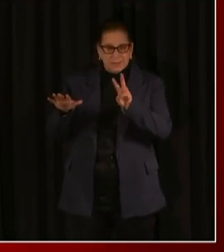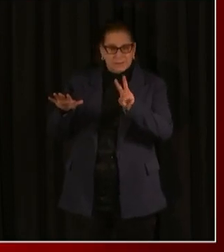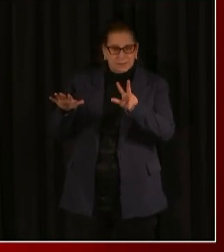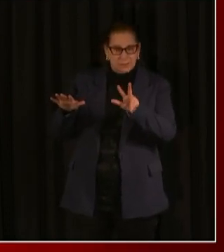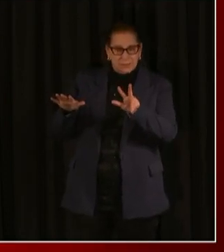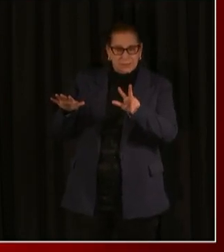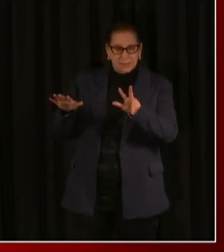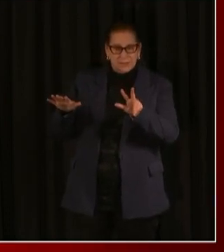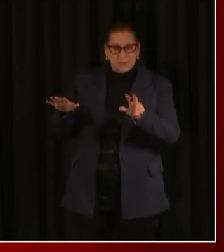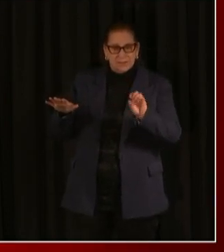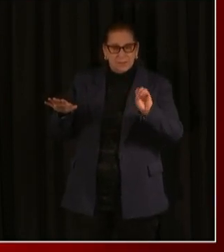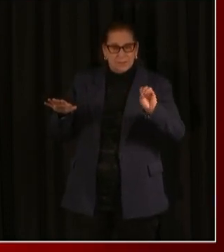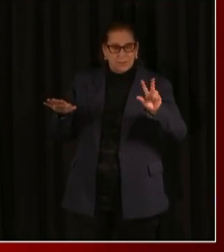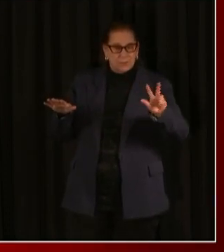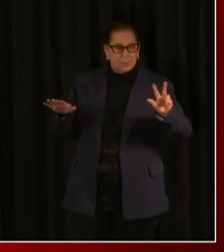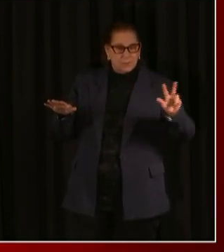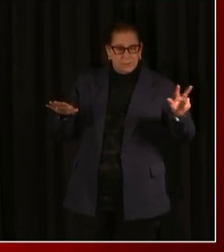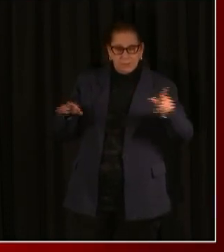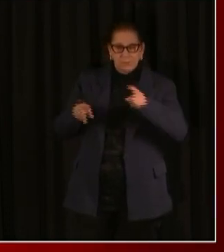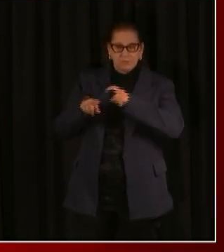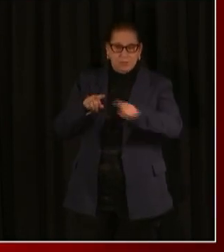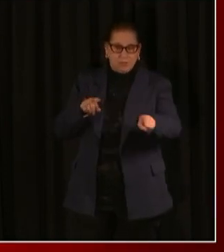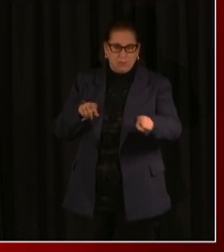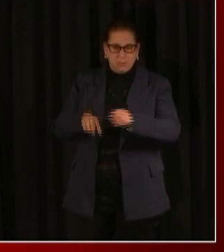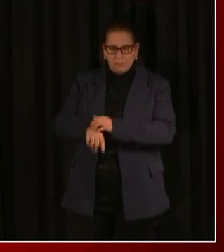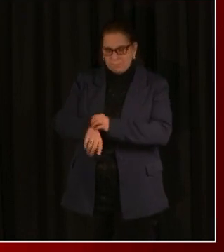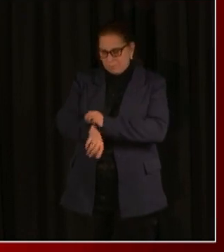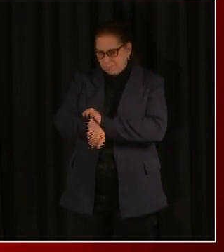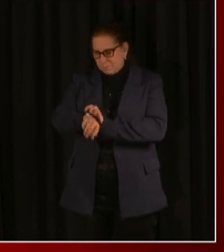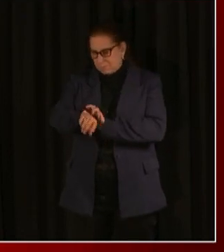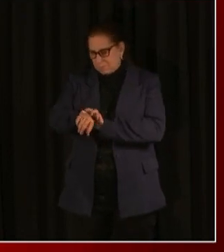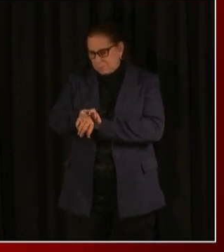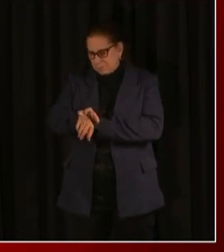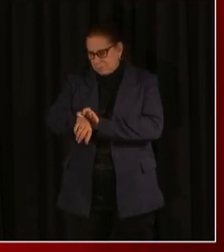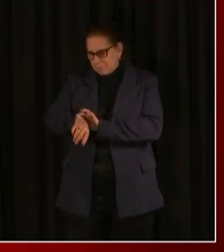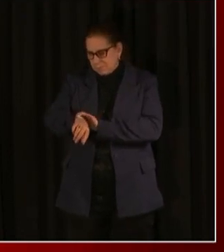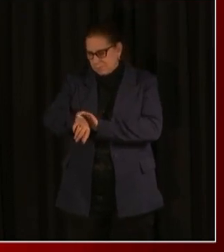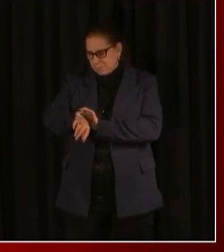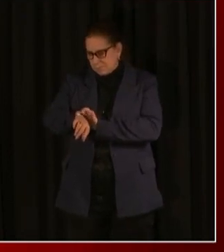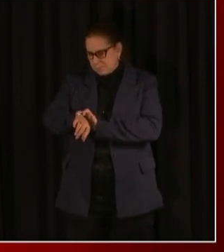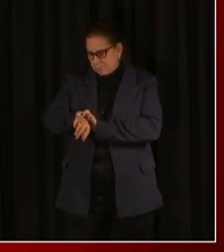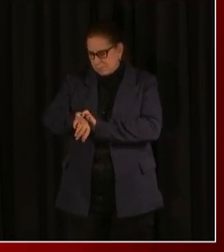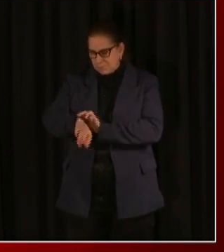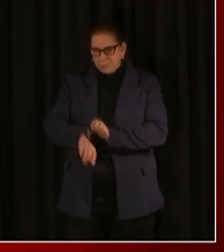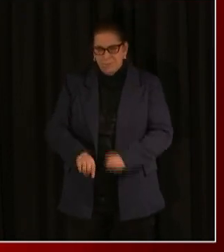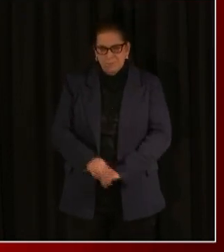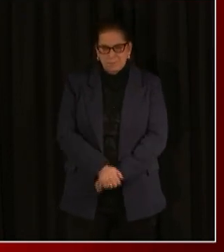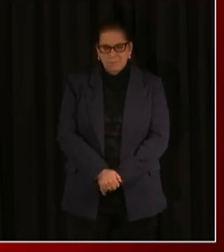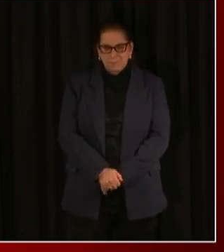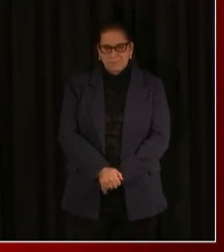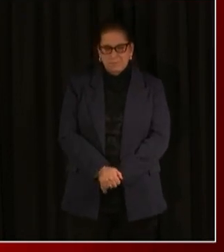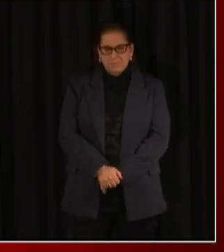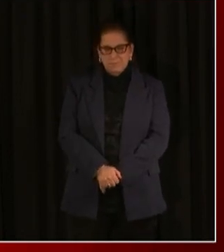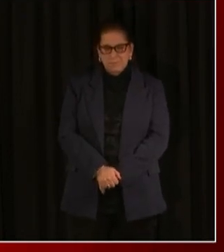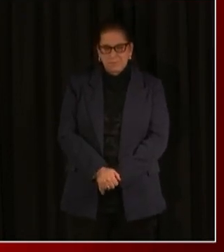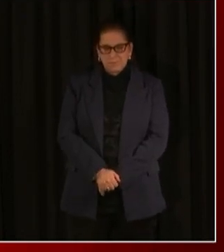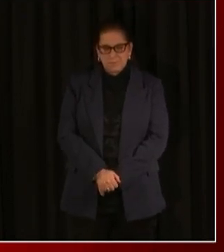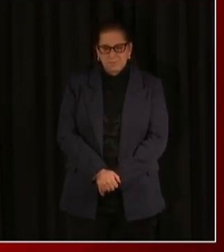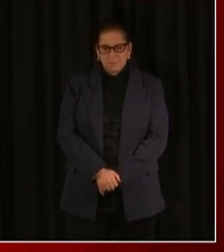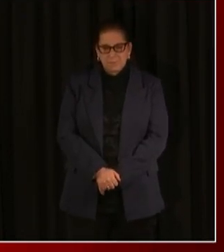855-363-0333. So I know I'm running a little short on time, but just to go through a couple of commonly asked